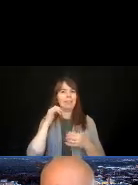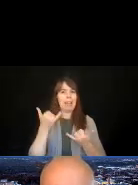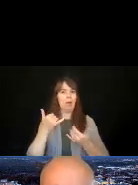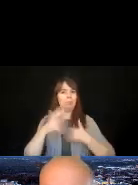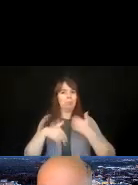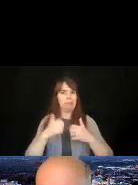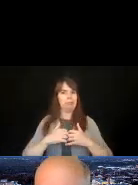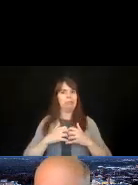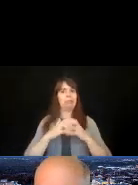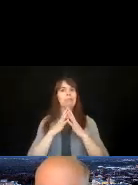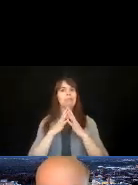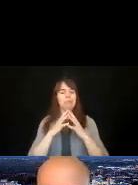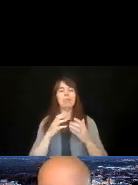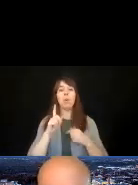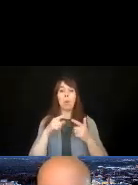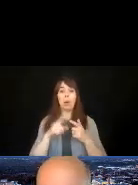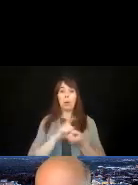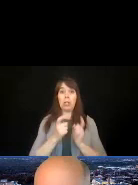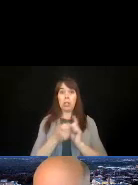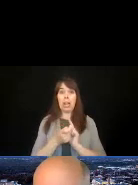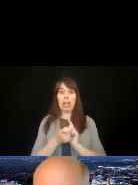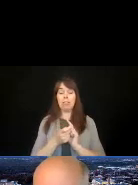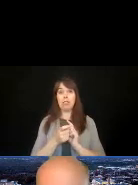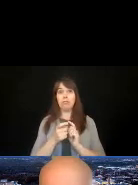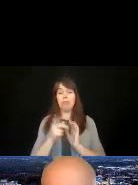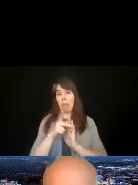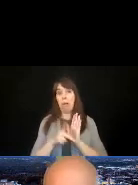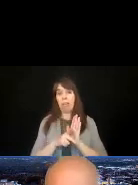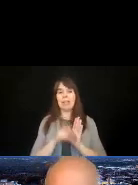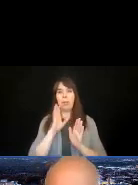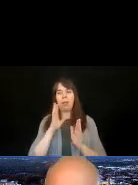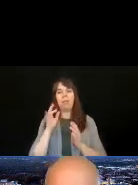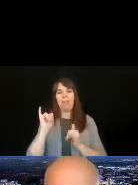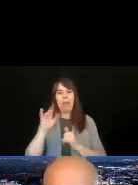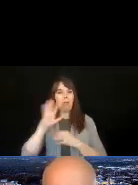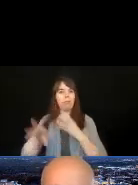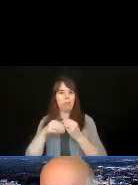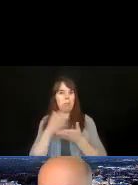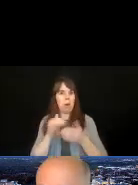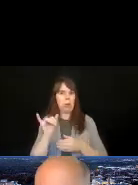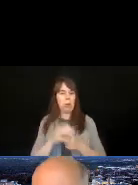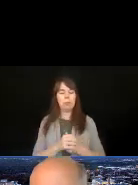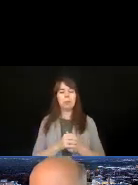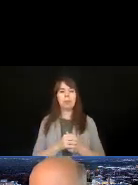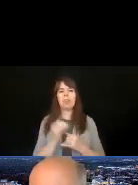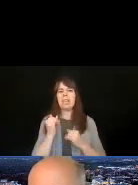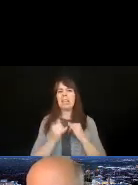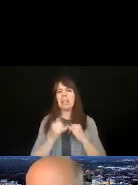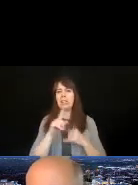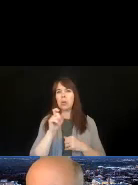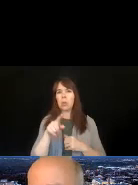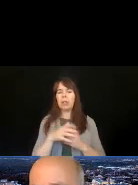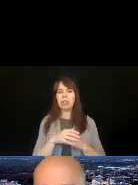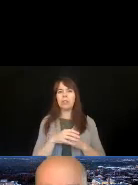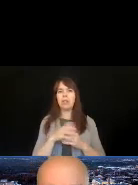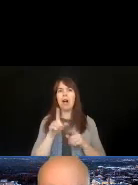the whole package as we change our approach here. And last question for you, Lorraine, but I'll also ask